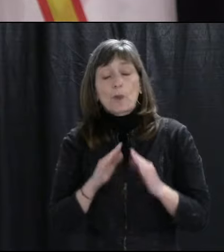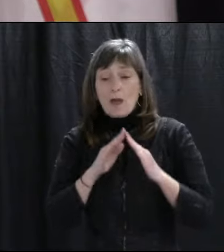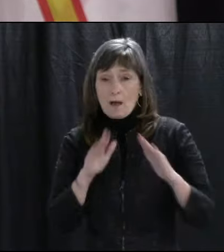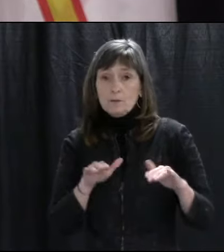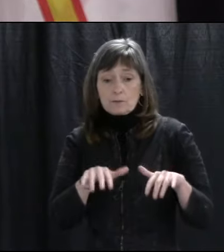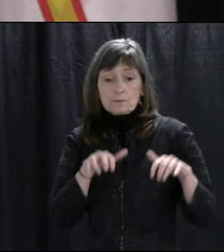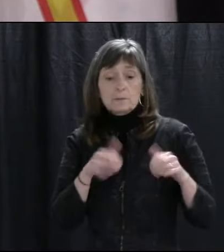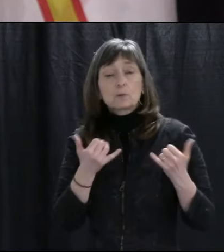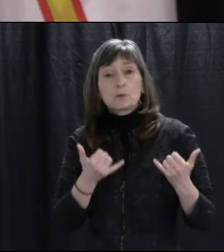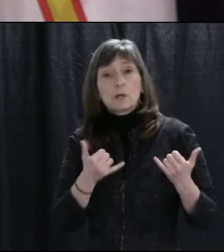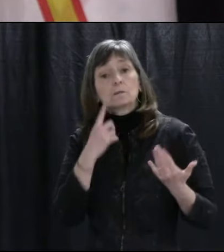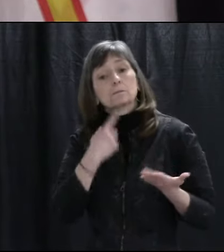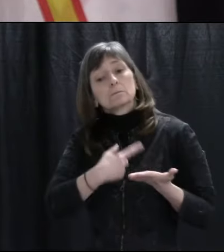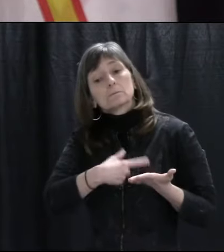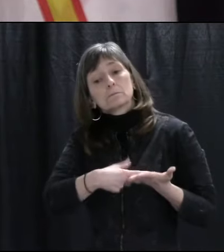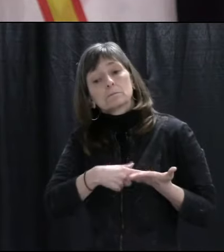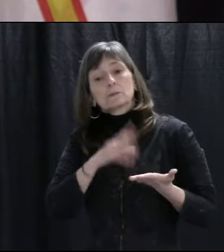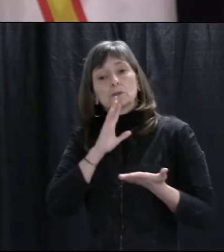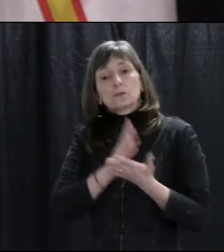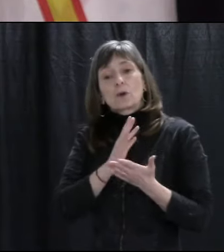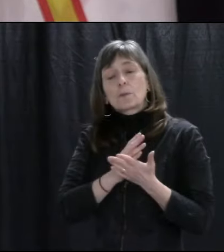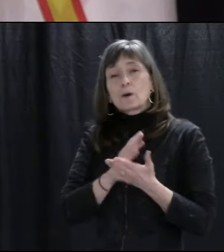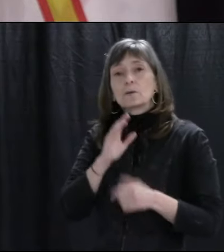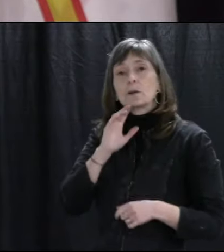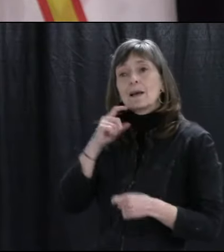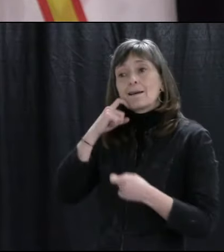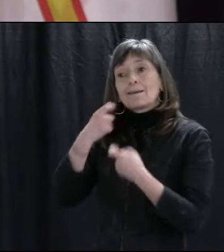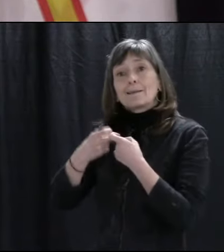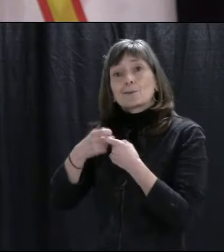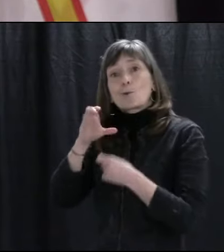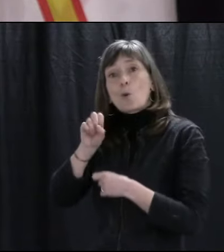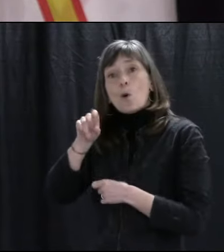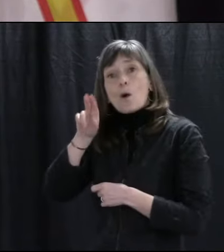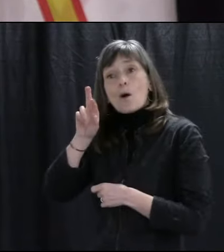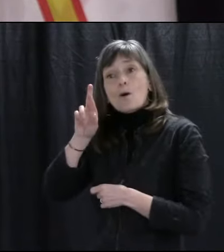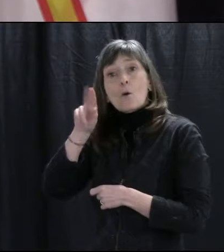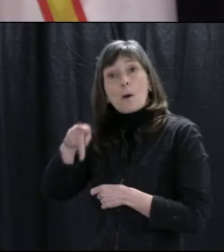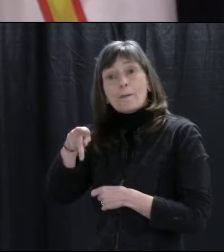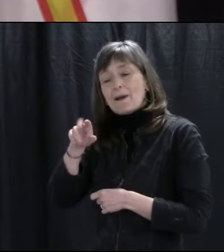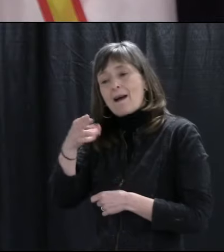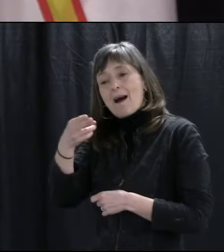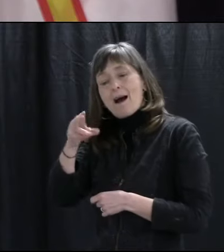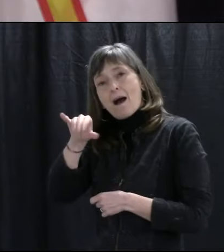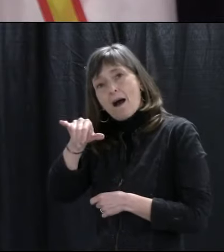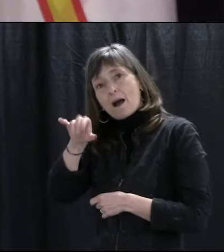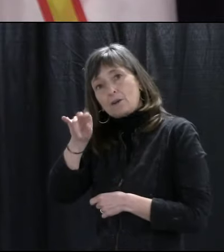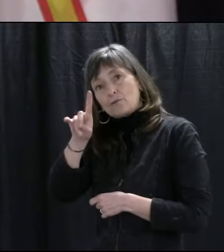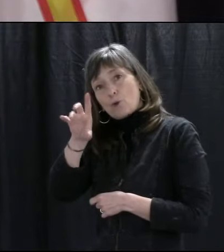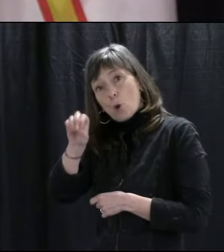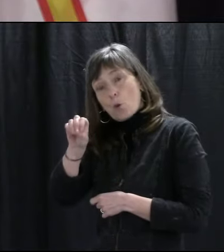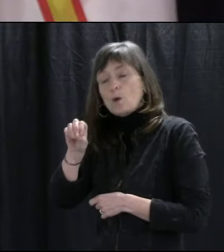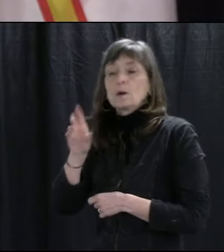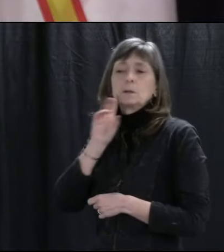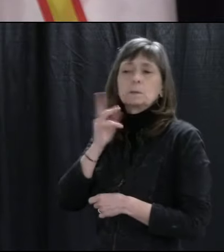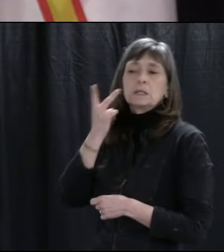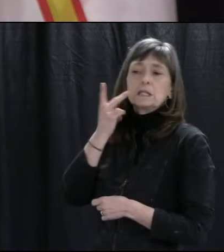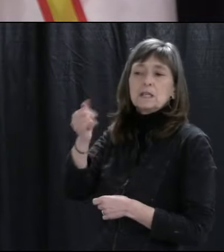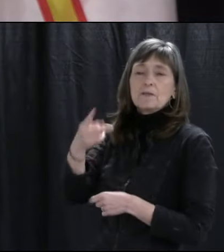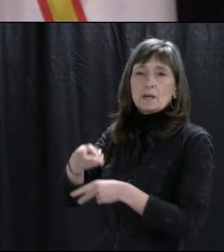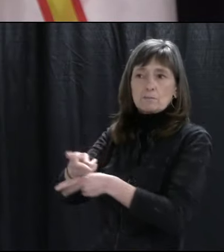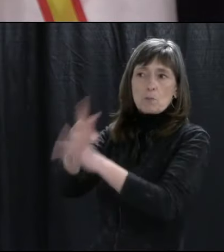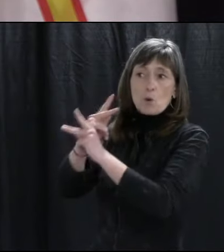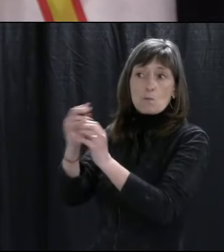discussing the borrowing capacity of Hydro Corporation, of course, and this is some additional borrowing capacity to support